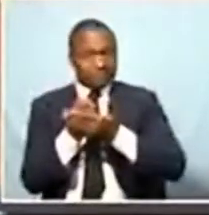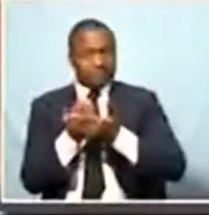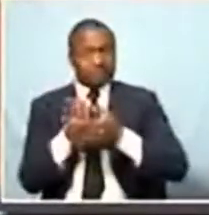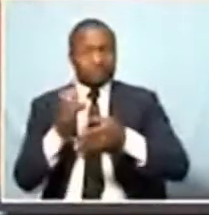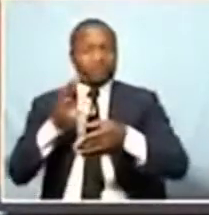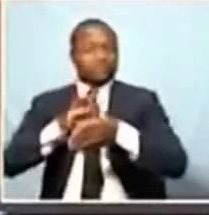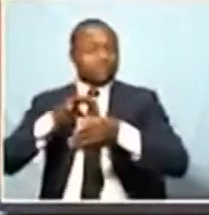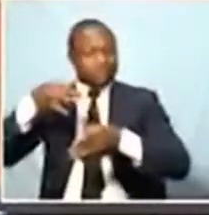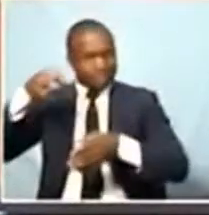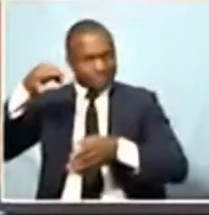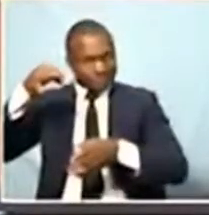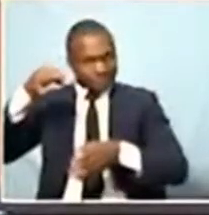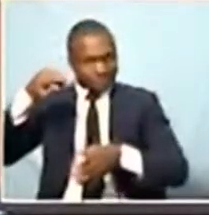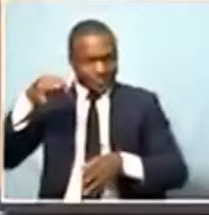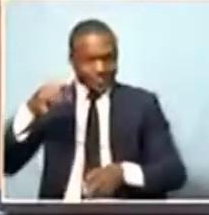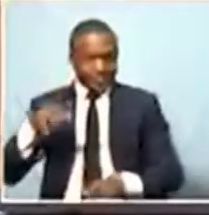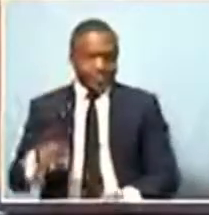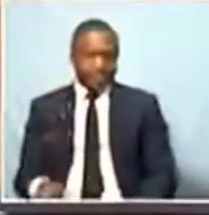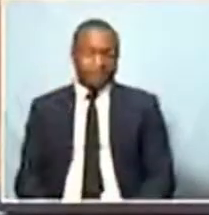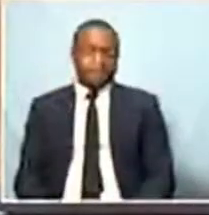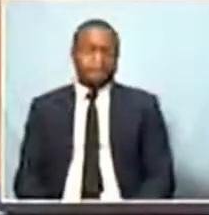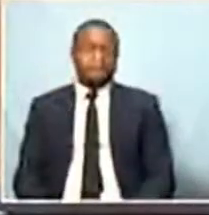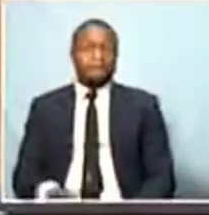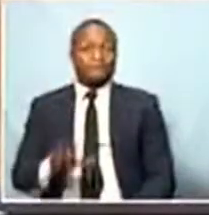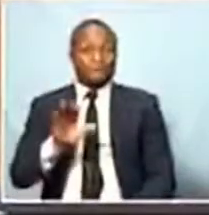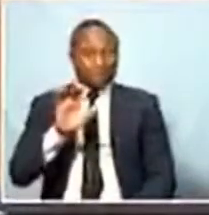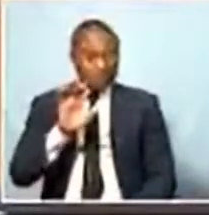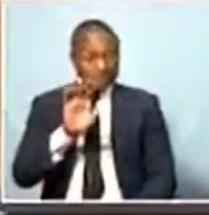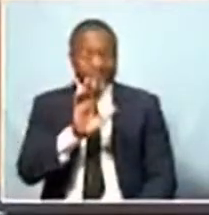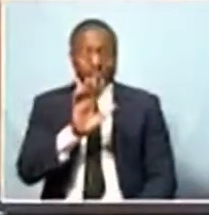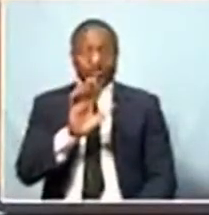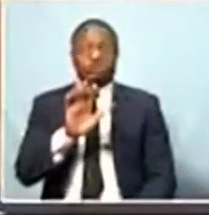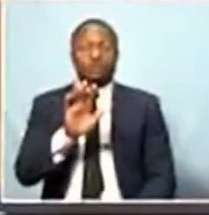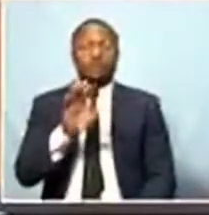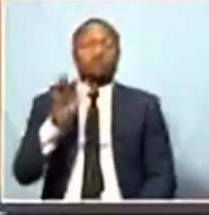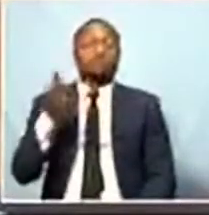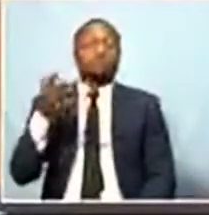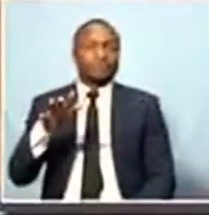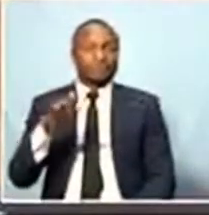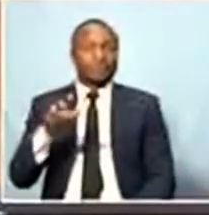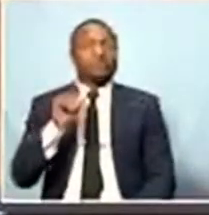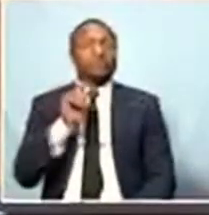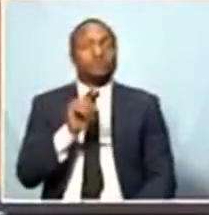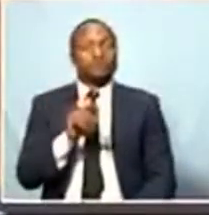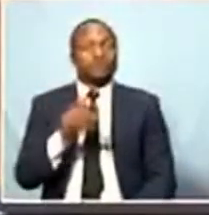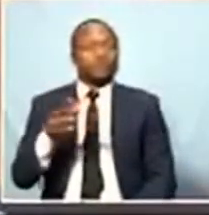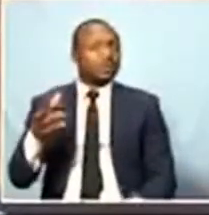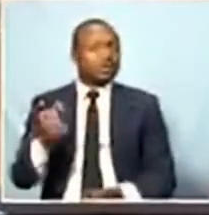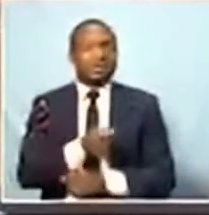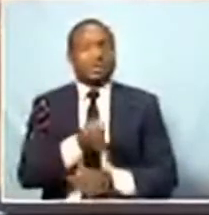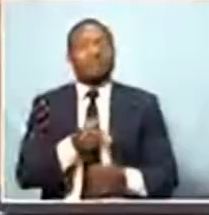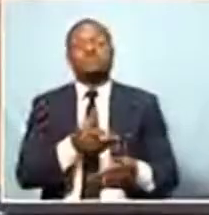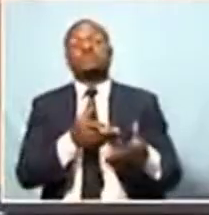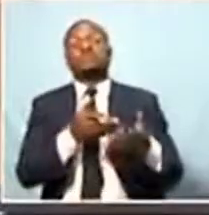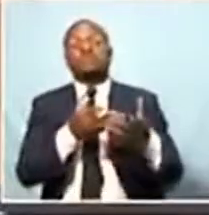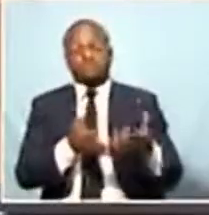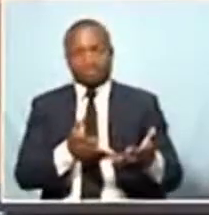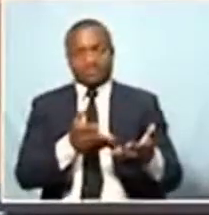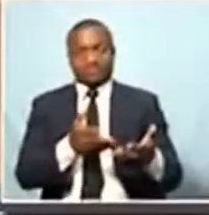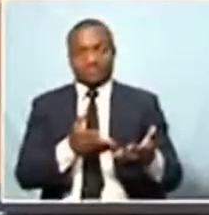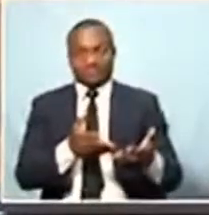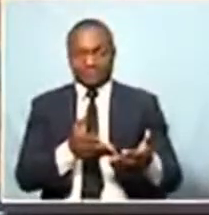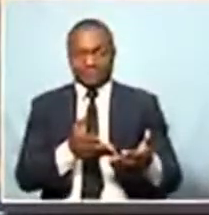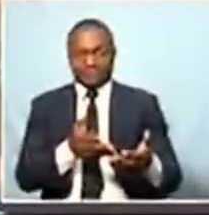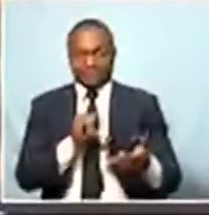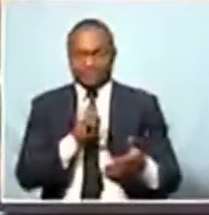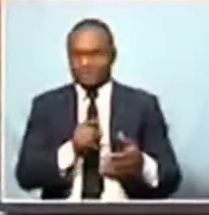stakeholders. And by your stature, you carry weight. Do you think you infringe on the human rights of